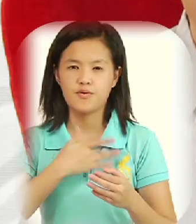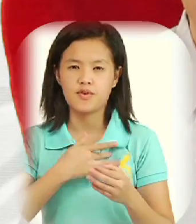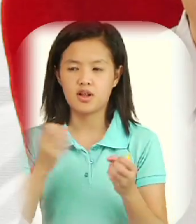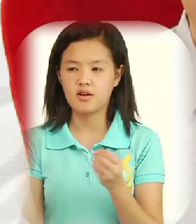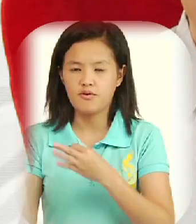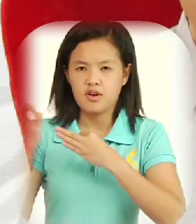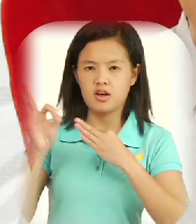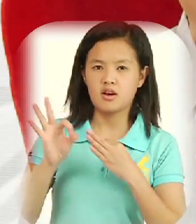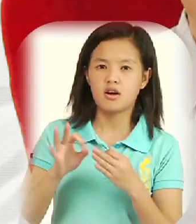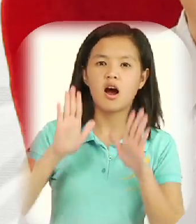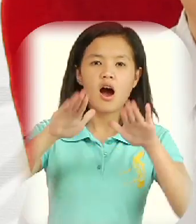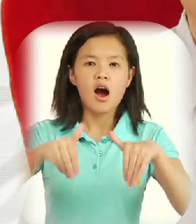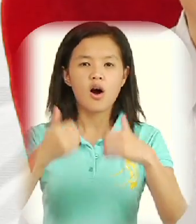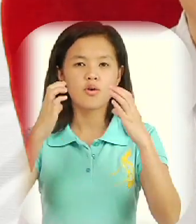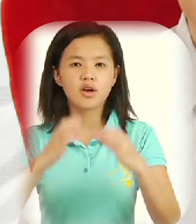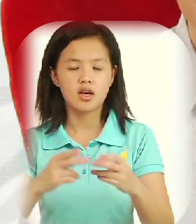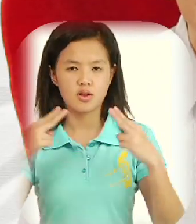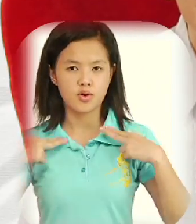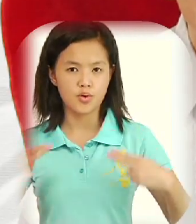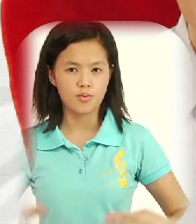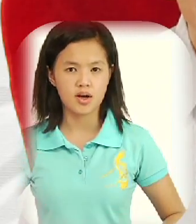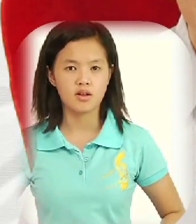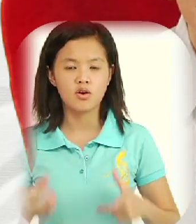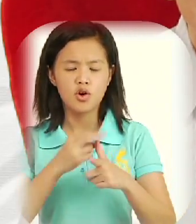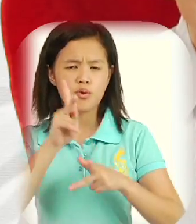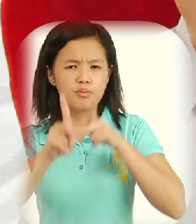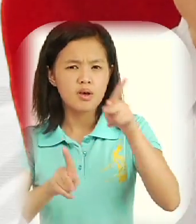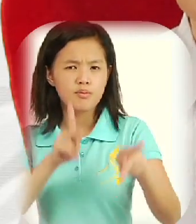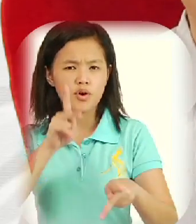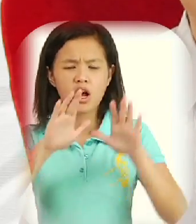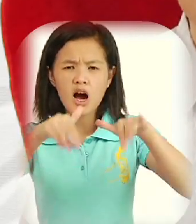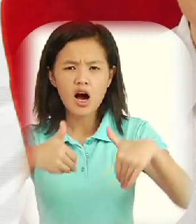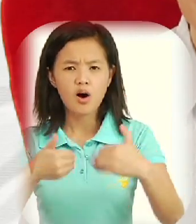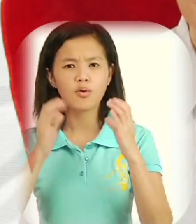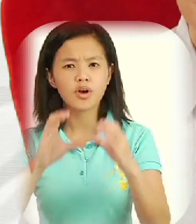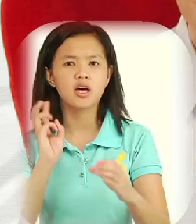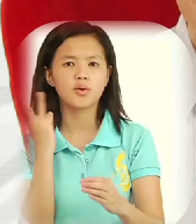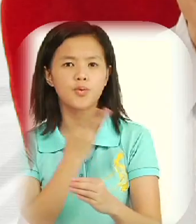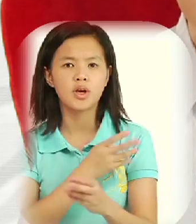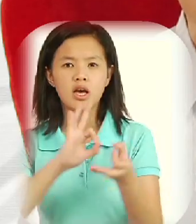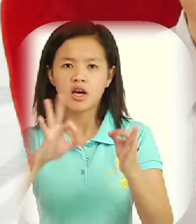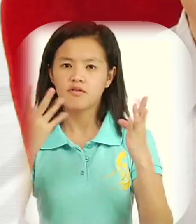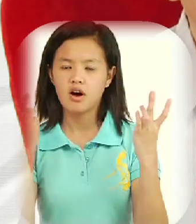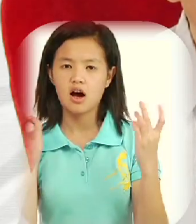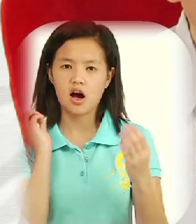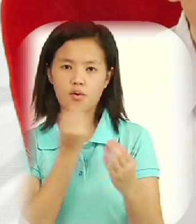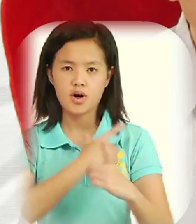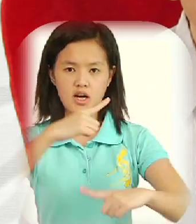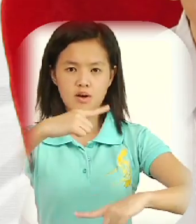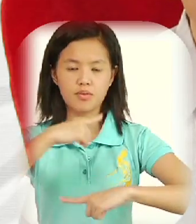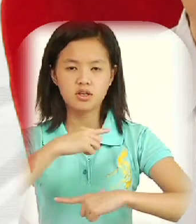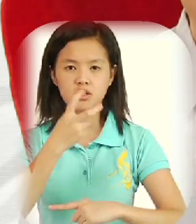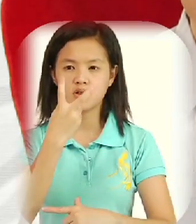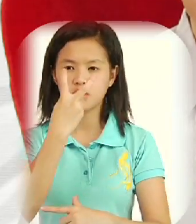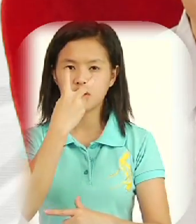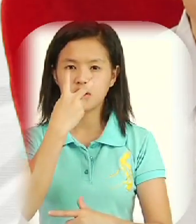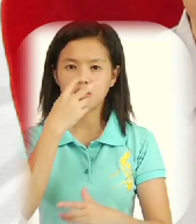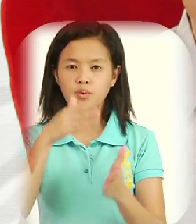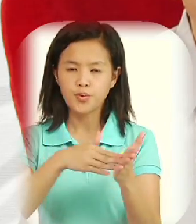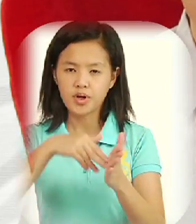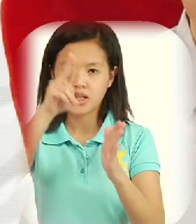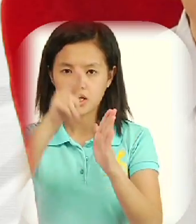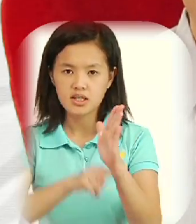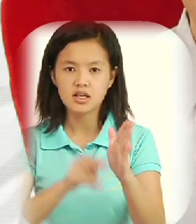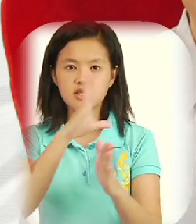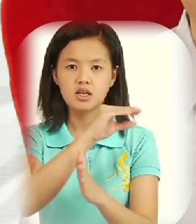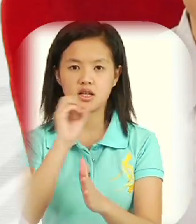frightening. How can human beings, how can we, in our limitation,